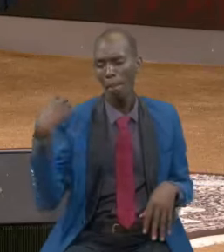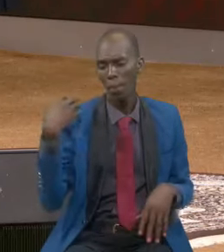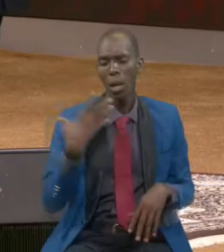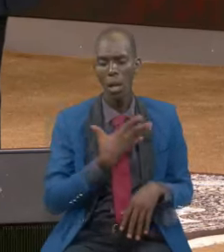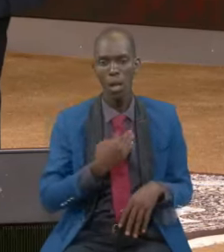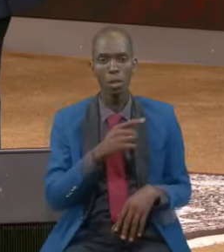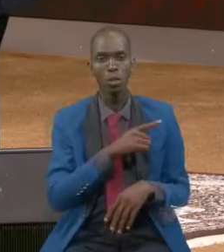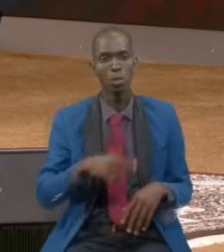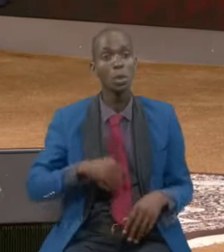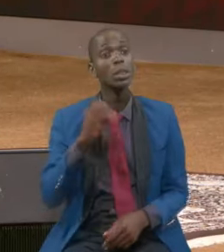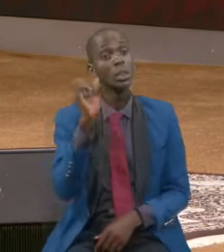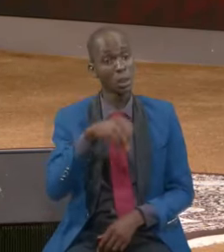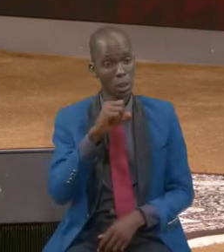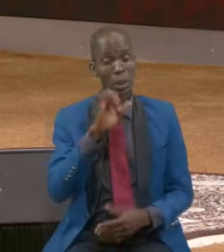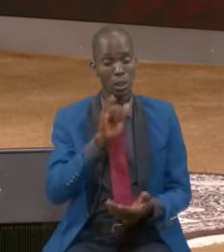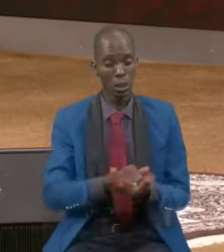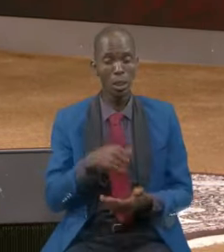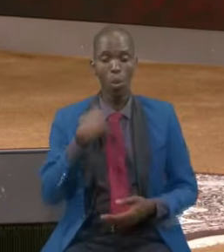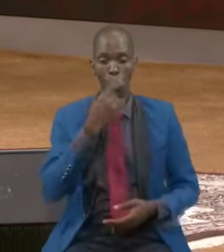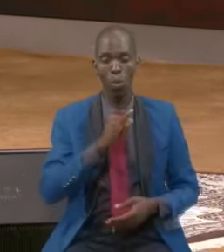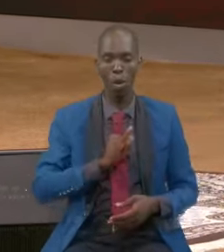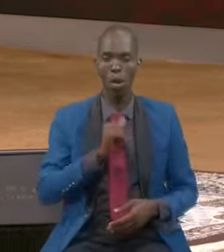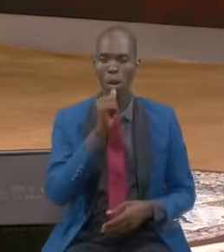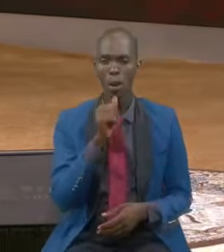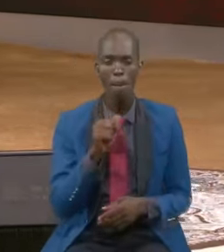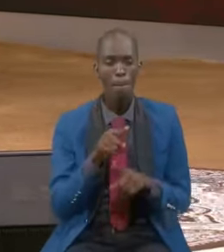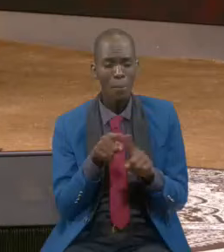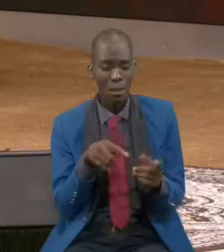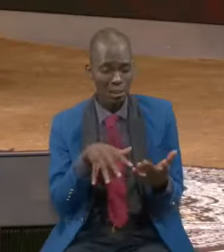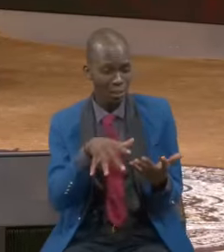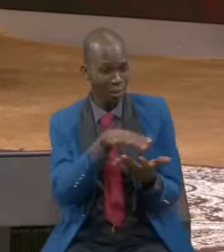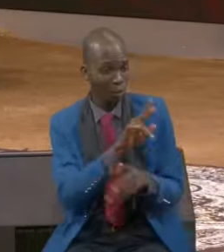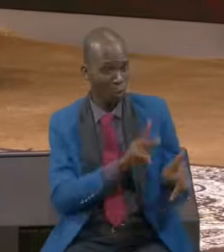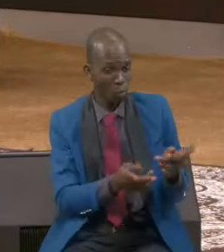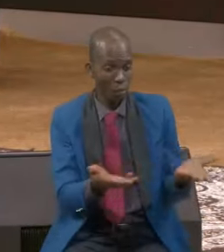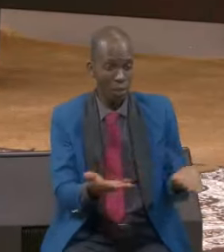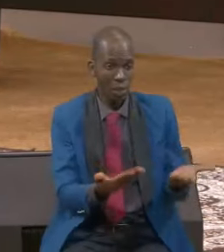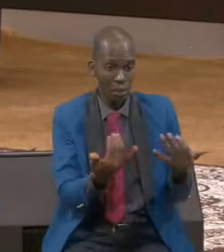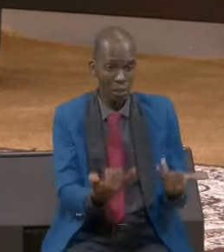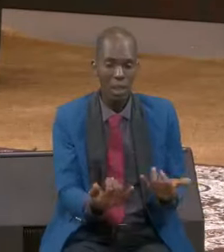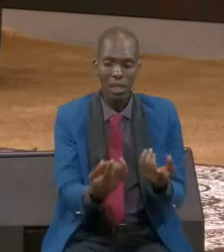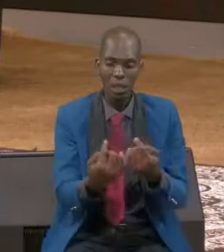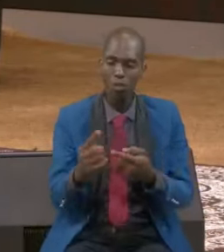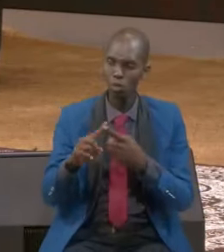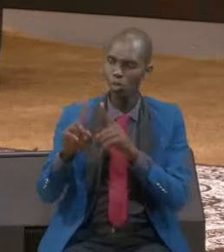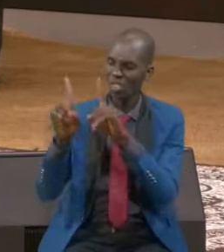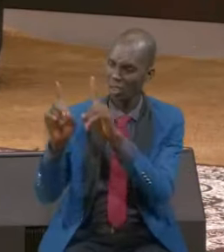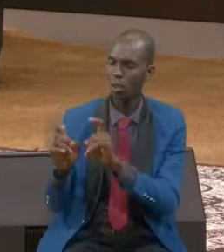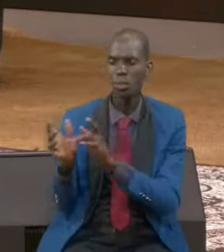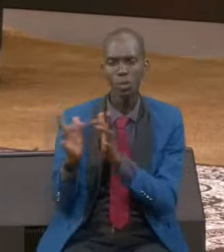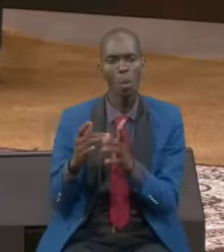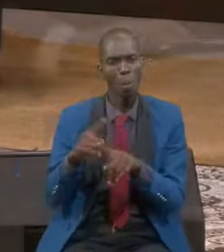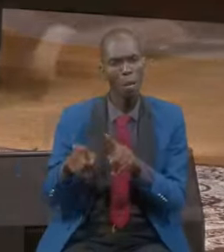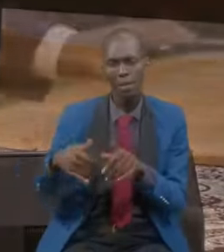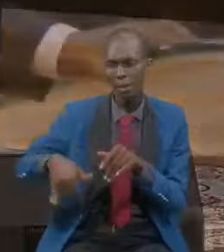I. Although these were people that came to tempt him, they were telling the truth. When they said, Master, we